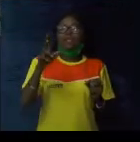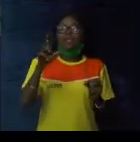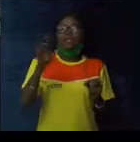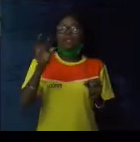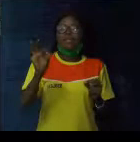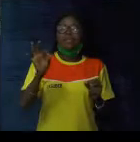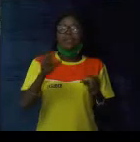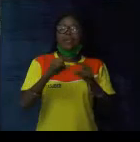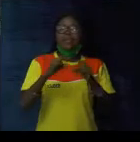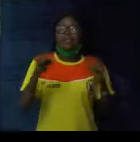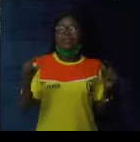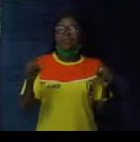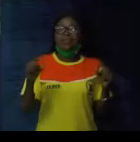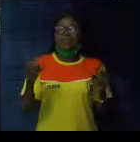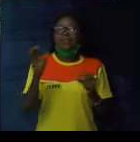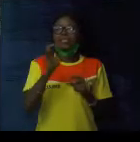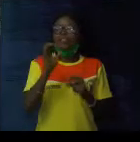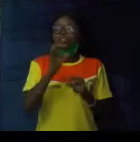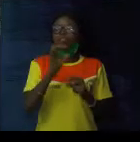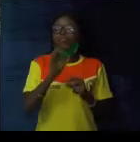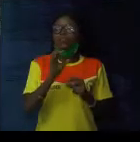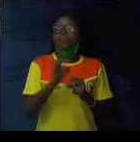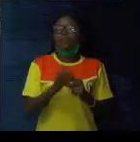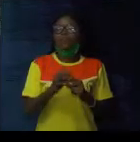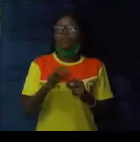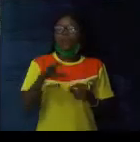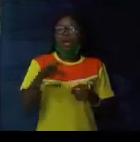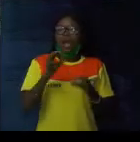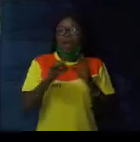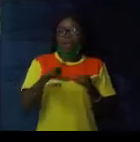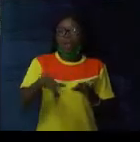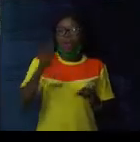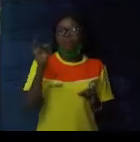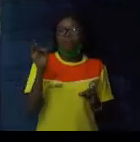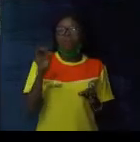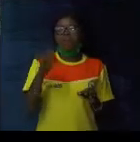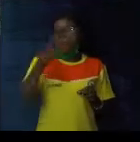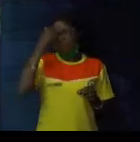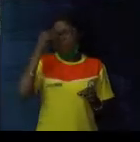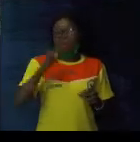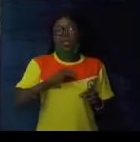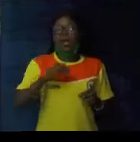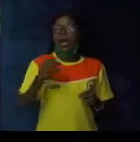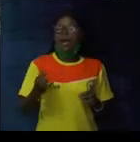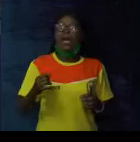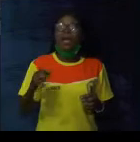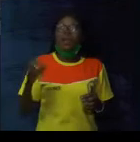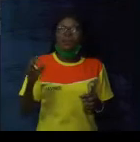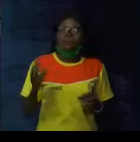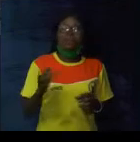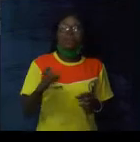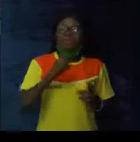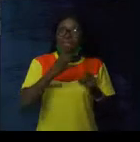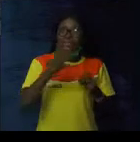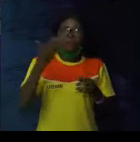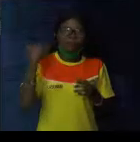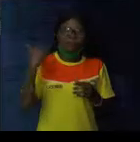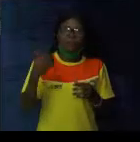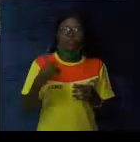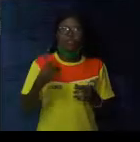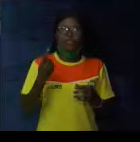Celsius, and 39 degrees Celsius. Have you selected your answer? Because I just said the answer some seconds